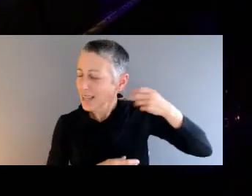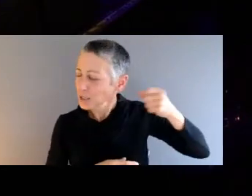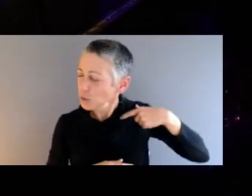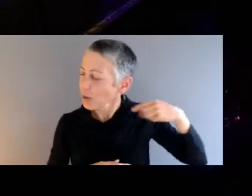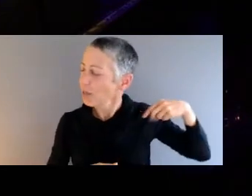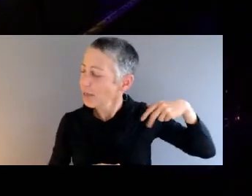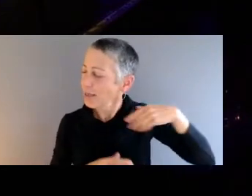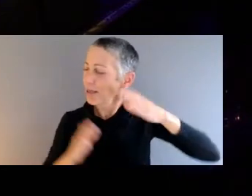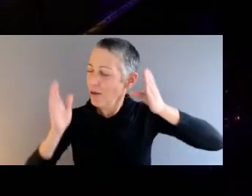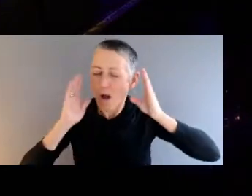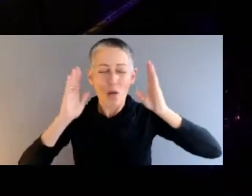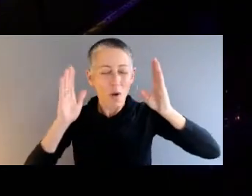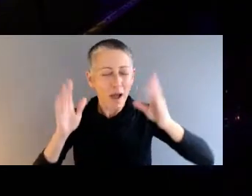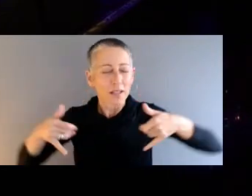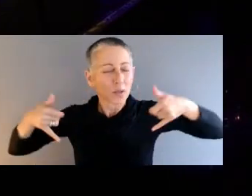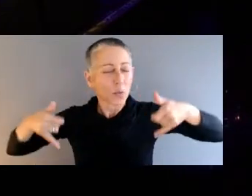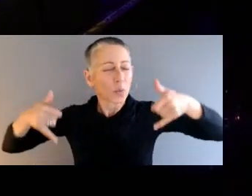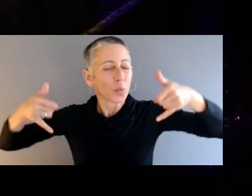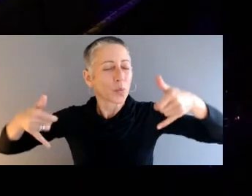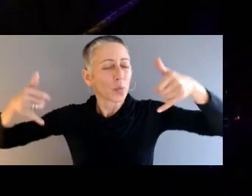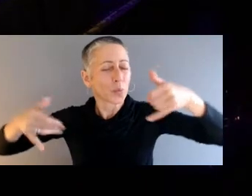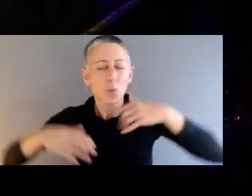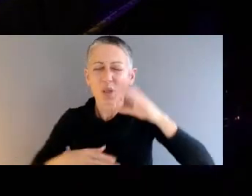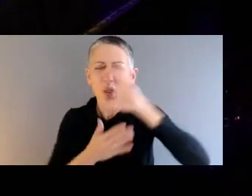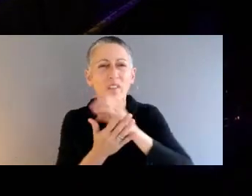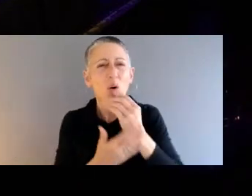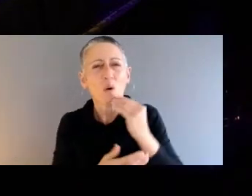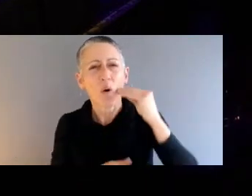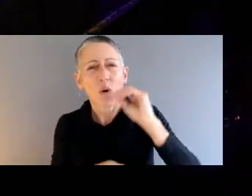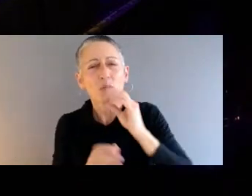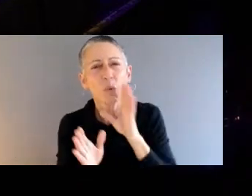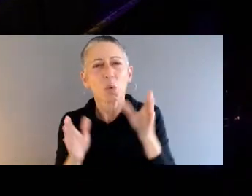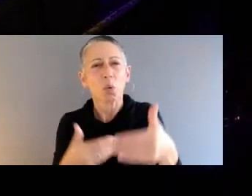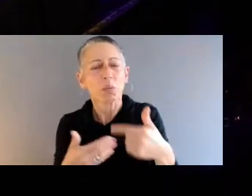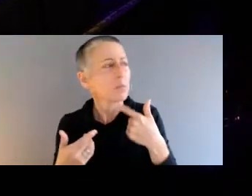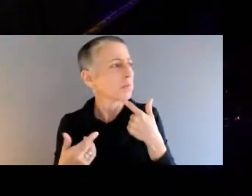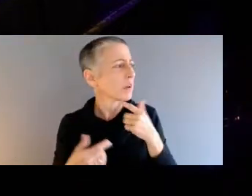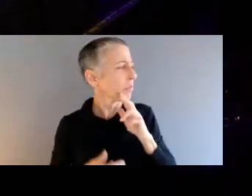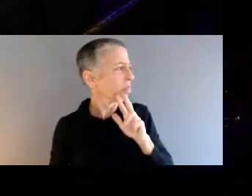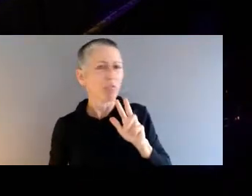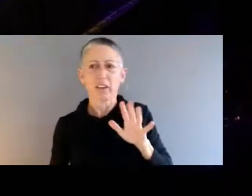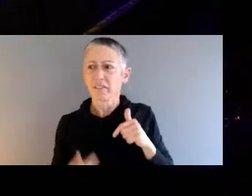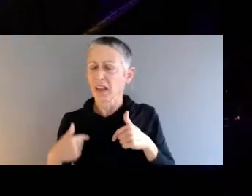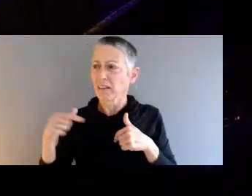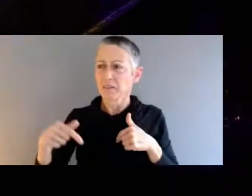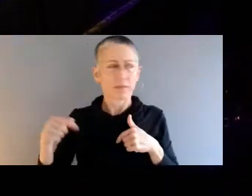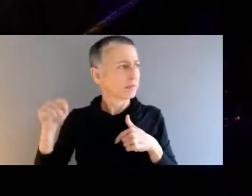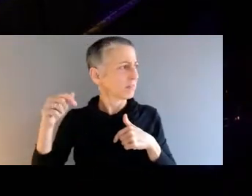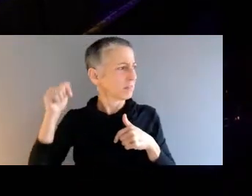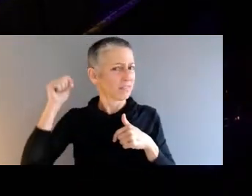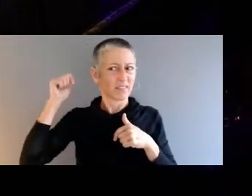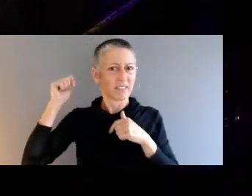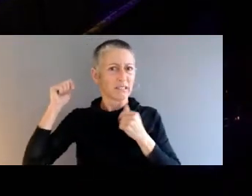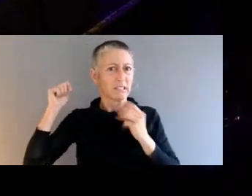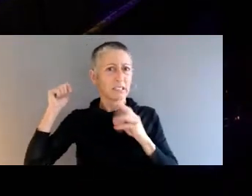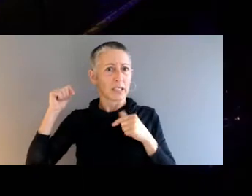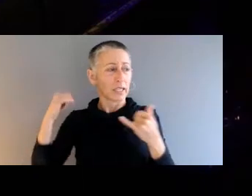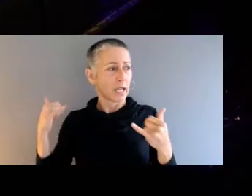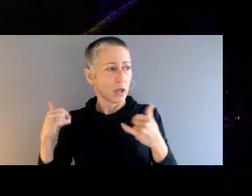Always looking for my homeroom, wondering why I'm 35 and feel 16 again. The distance between now